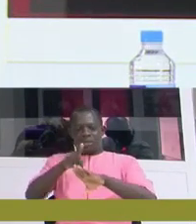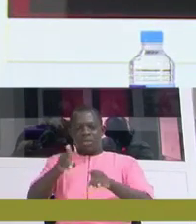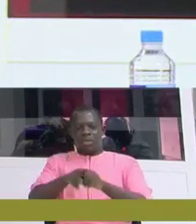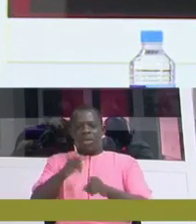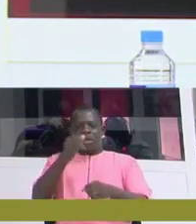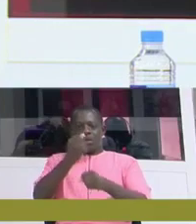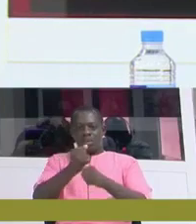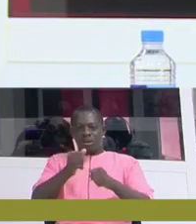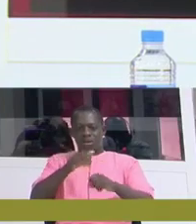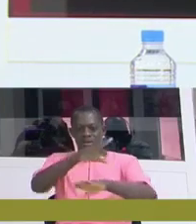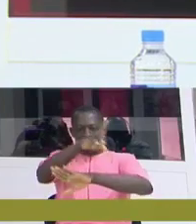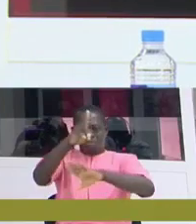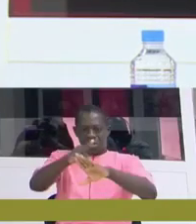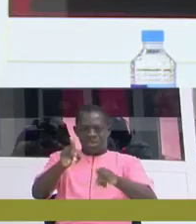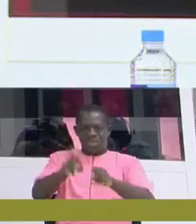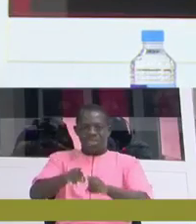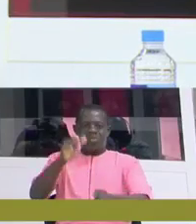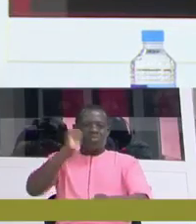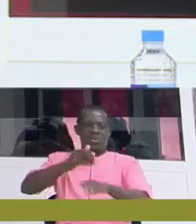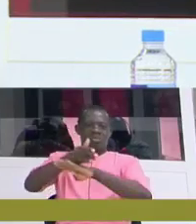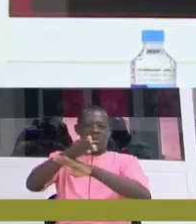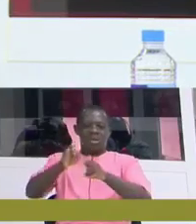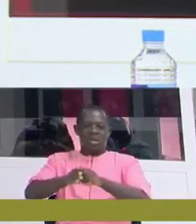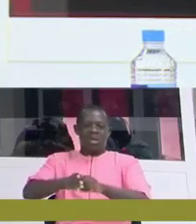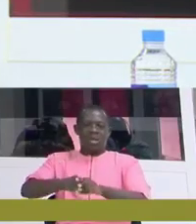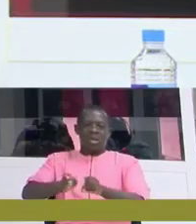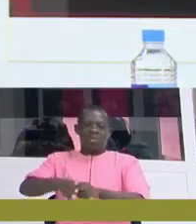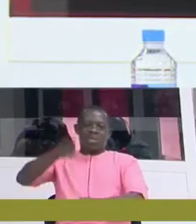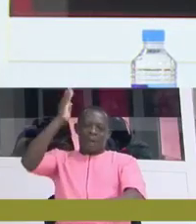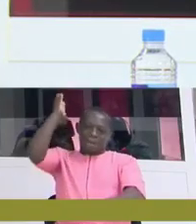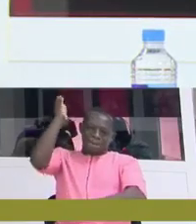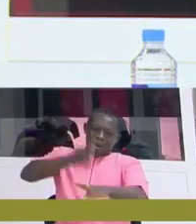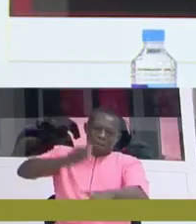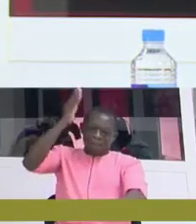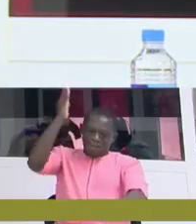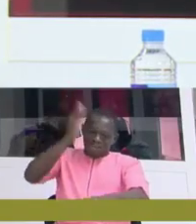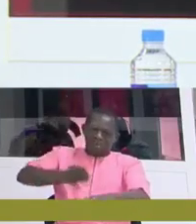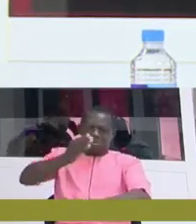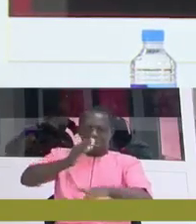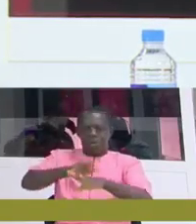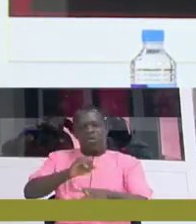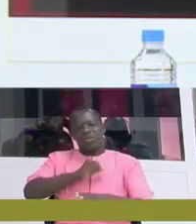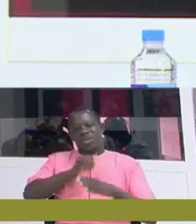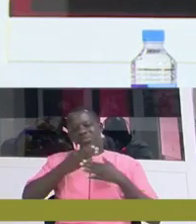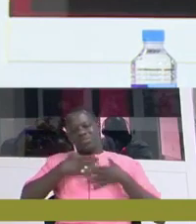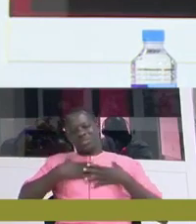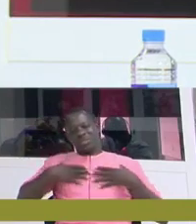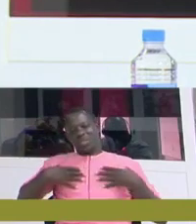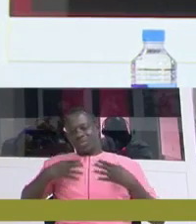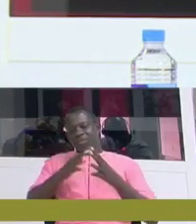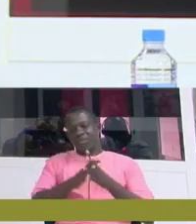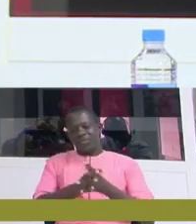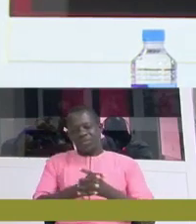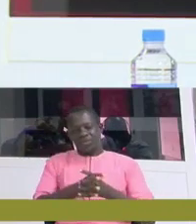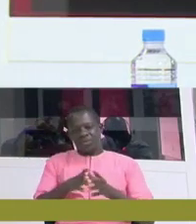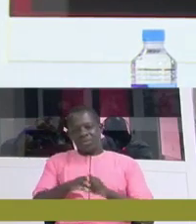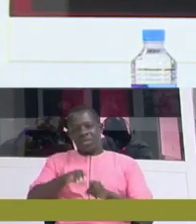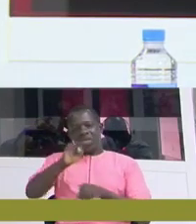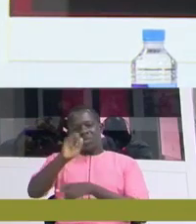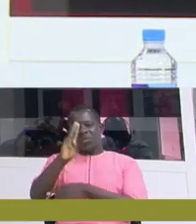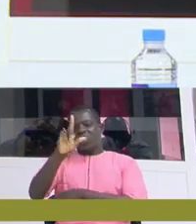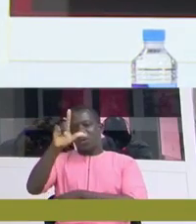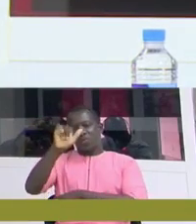diteng. He placed it like this. Aya murubata. He took a cutlass. Aya fratema. He tore it in the middle. Suleiman Sambu ye boto boto